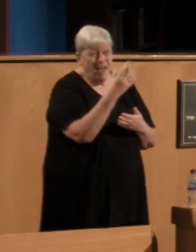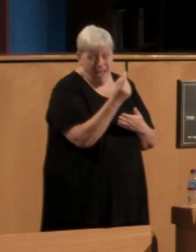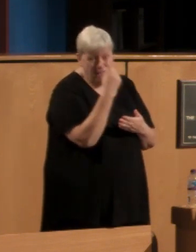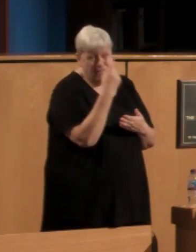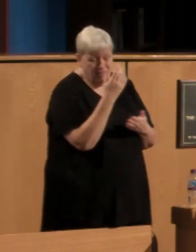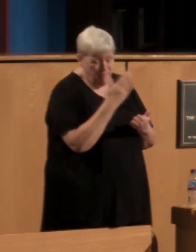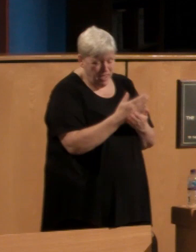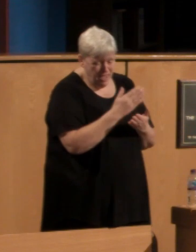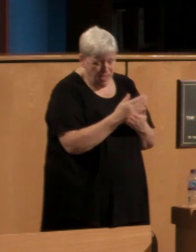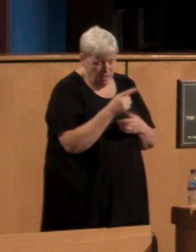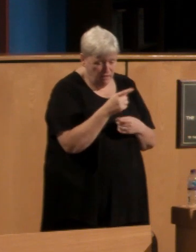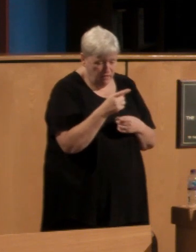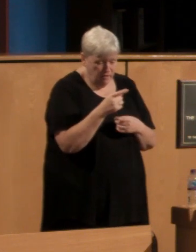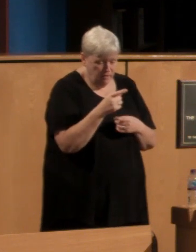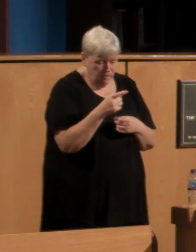be,